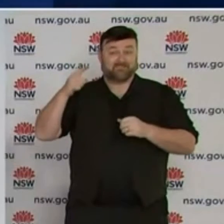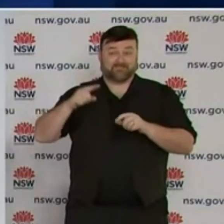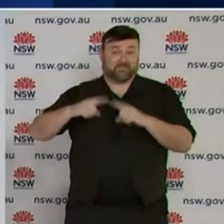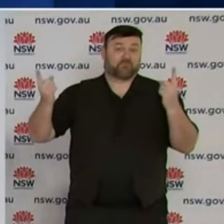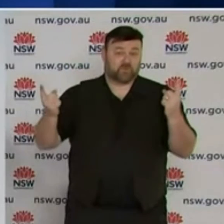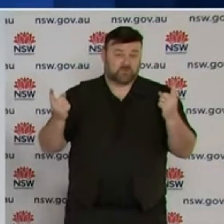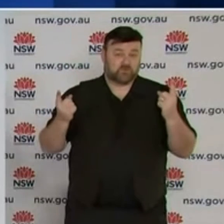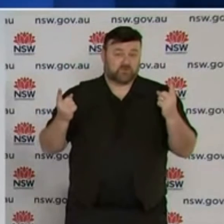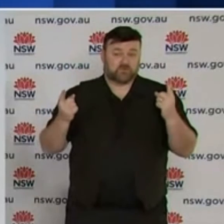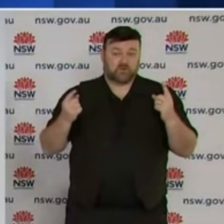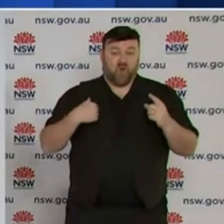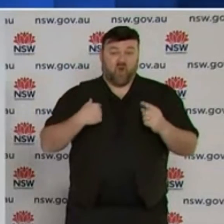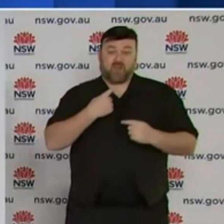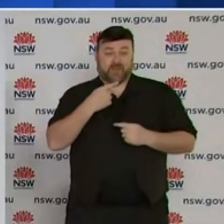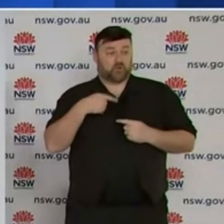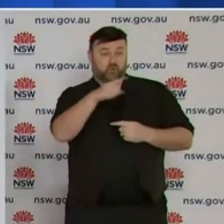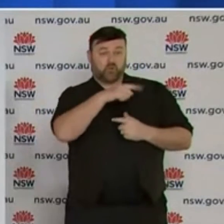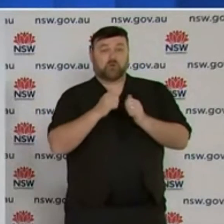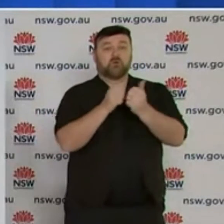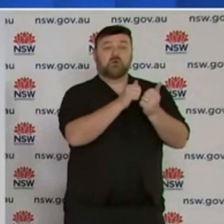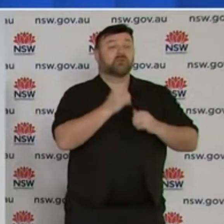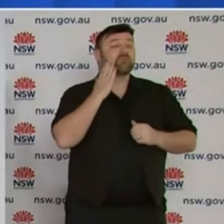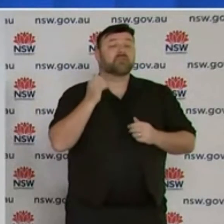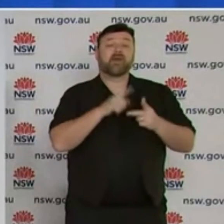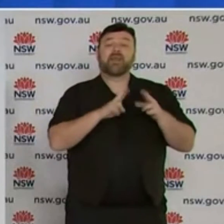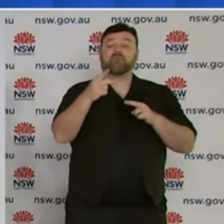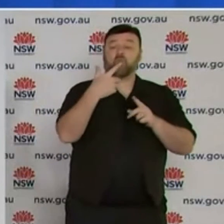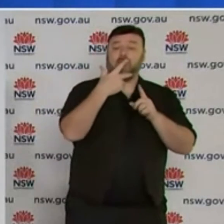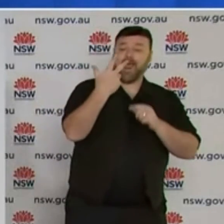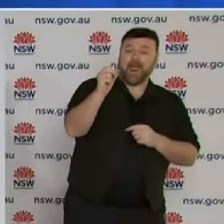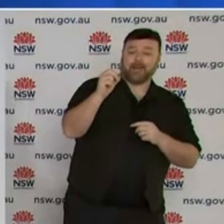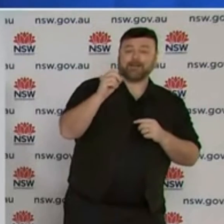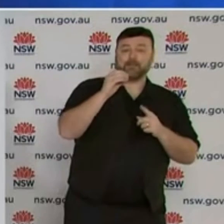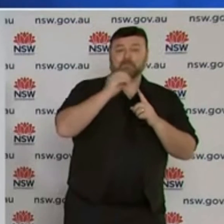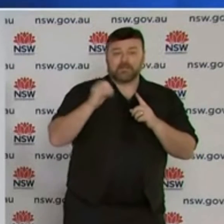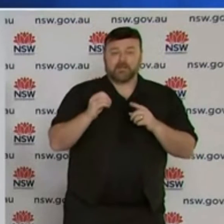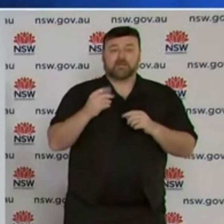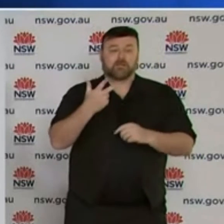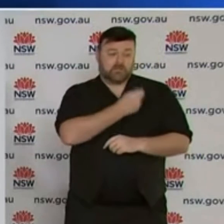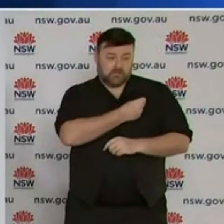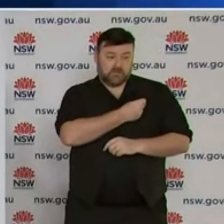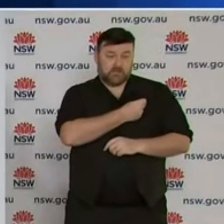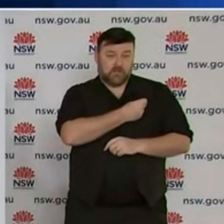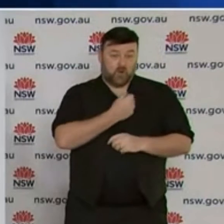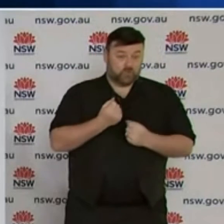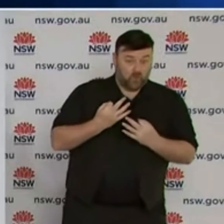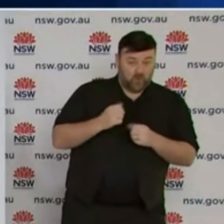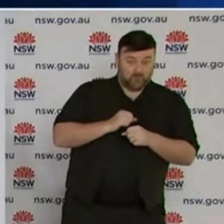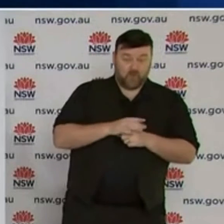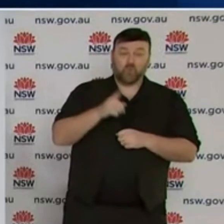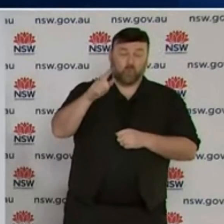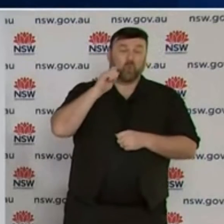double dose and start opening up, you will get COVID in your community. So please accept that and get ready for that. And it could